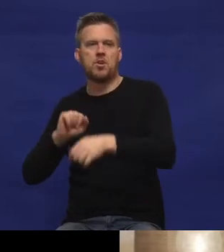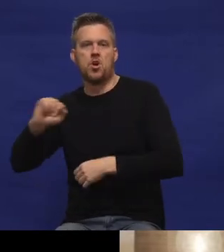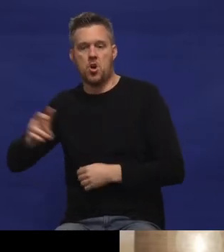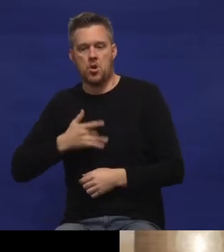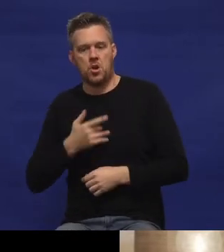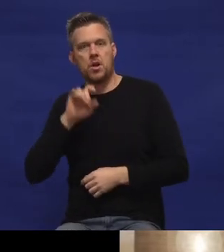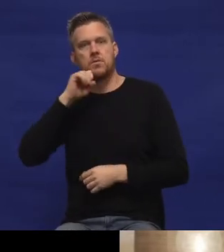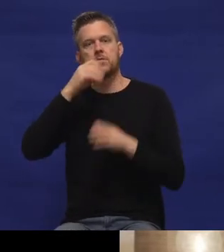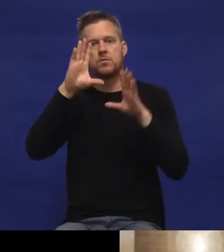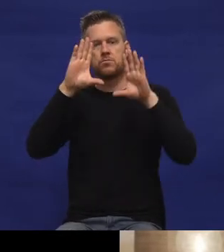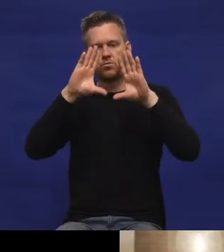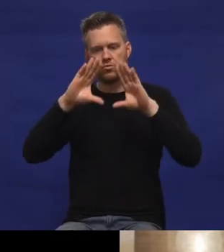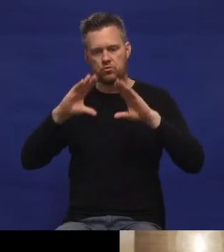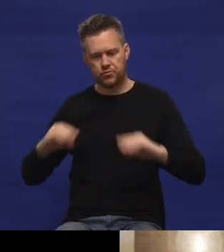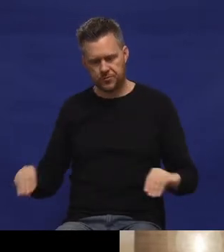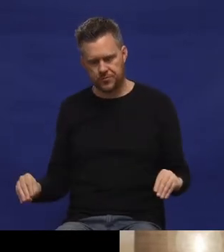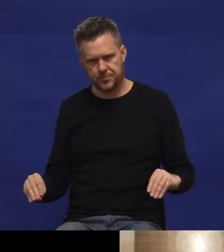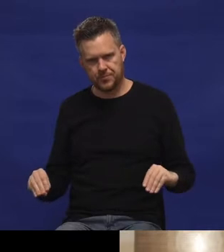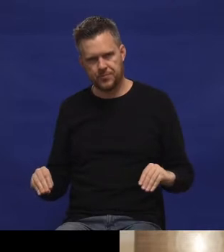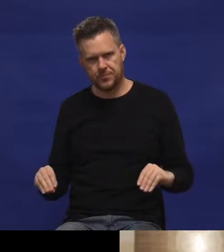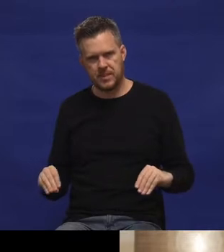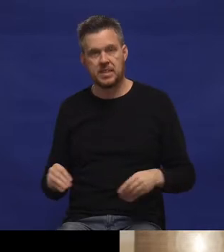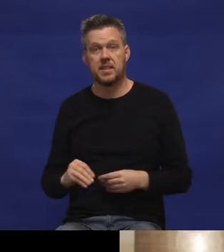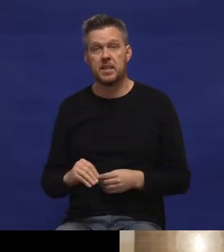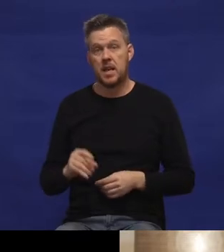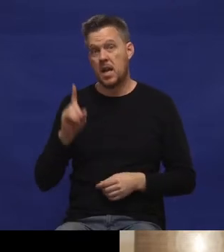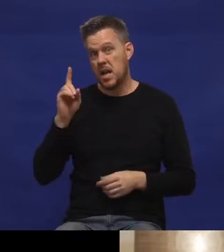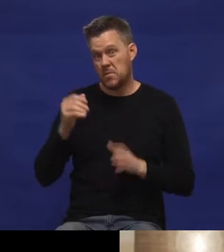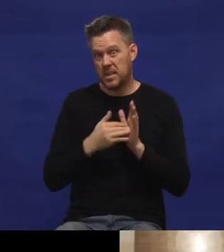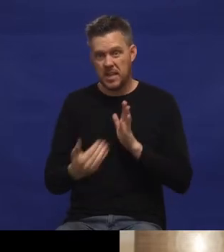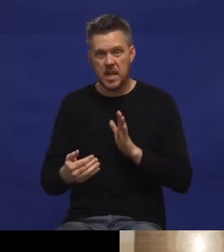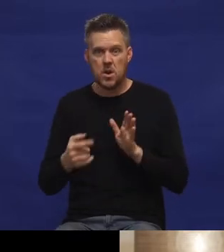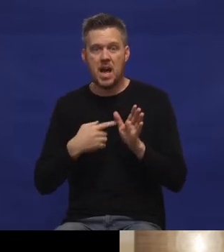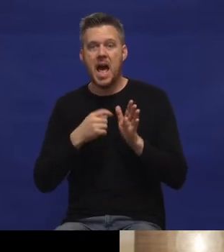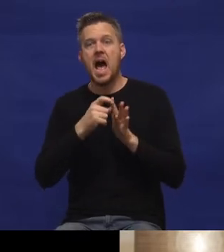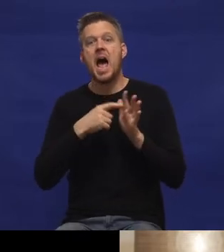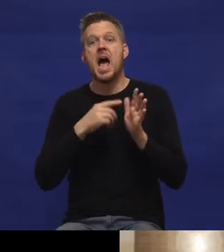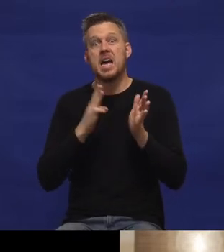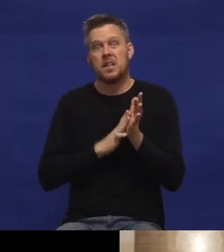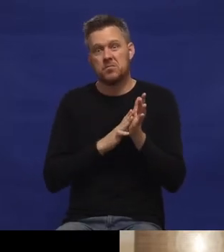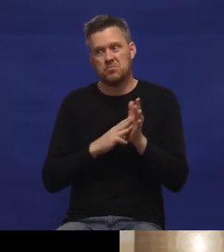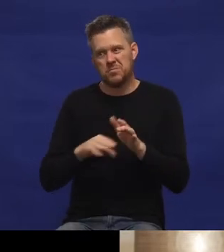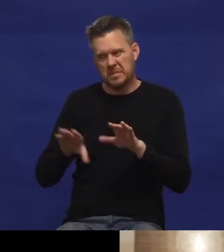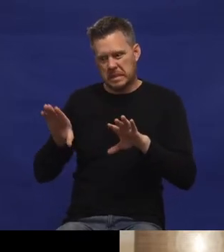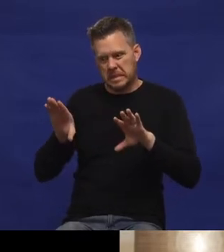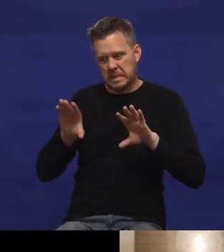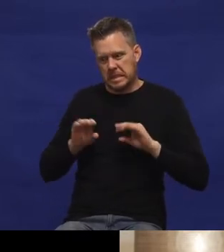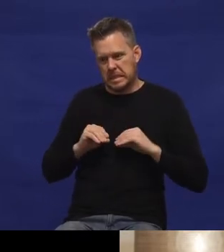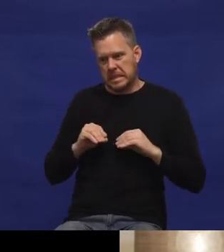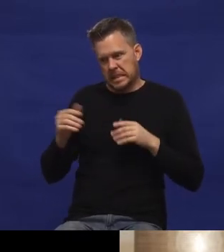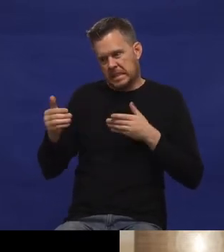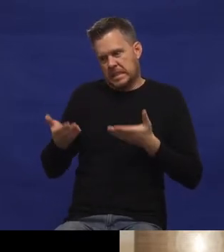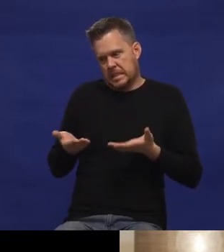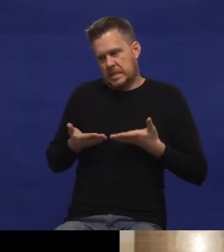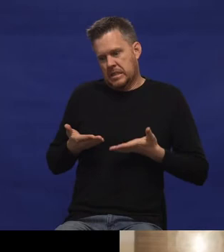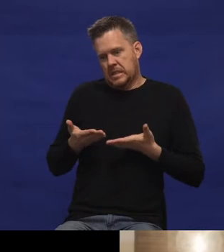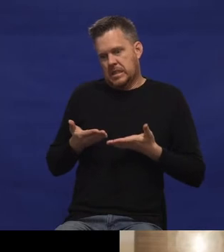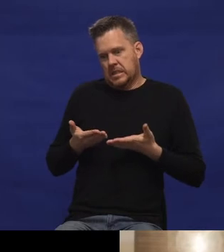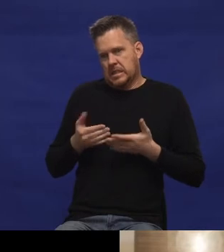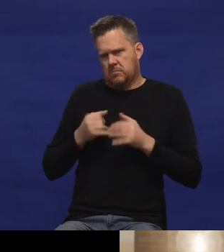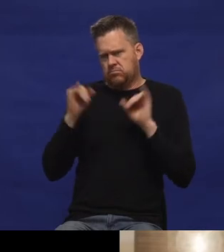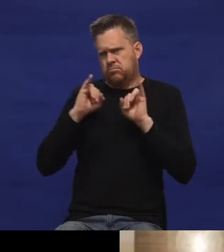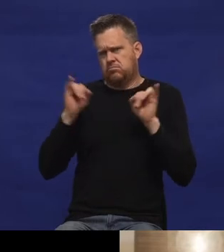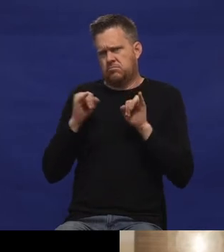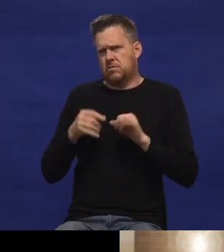Her life would wind down. But now, Adam is presented with a terrible